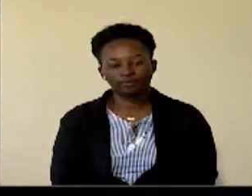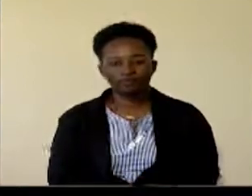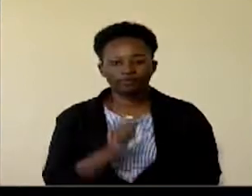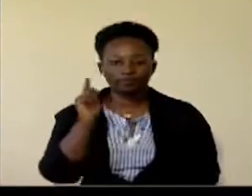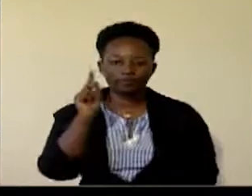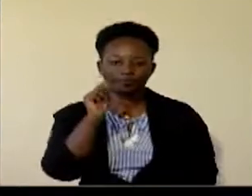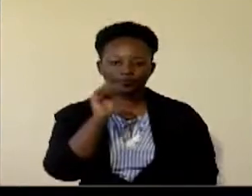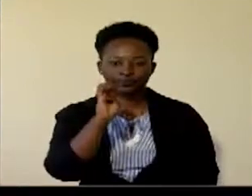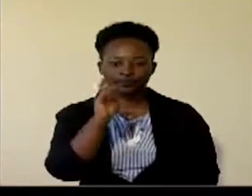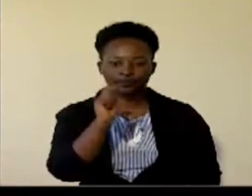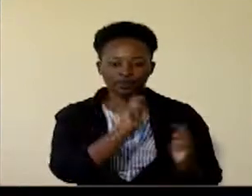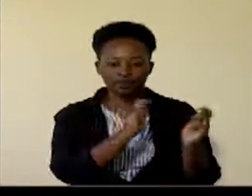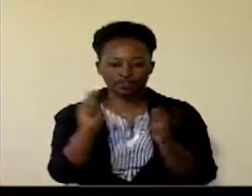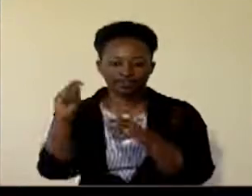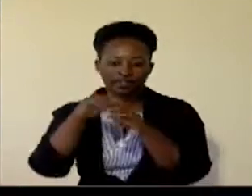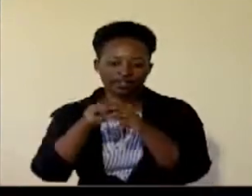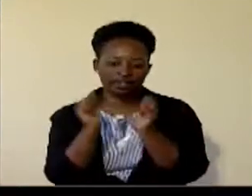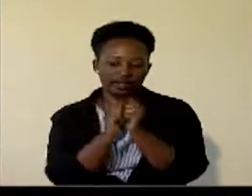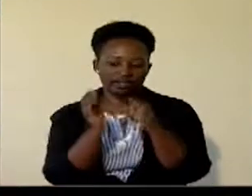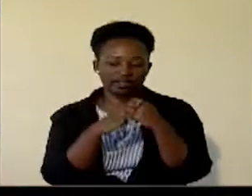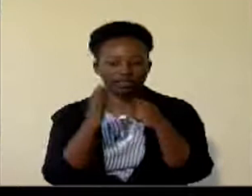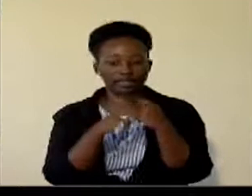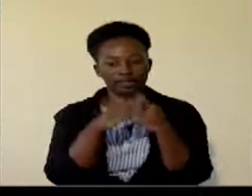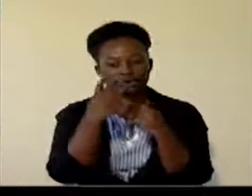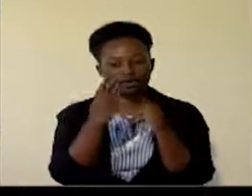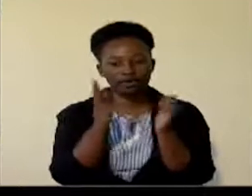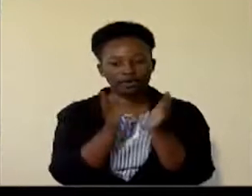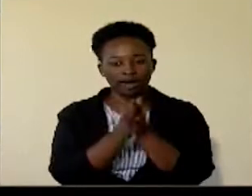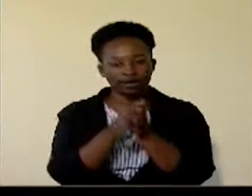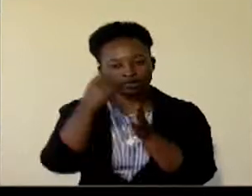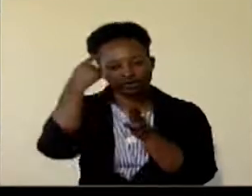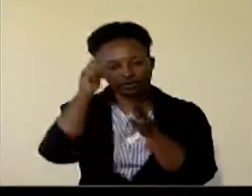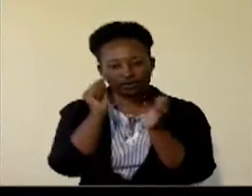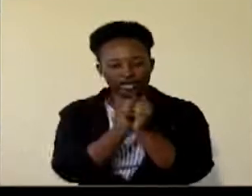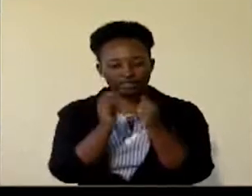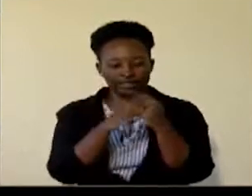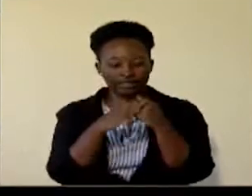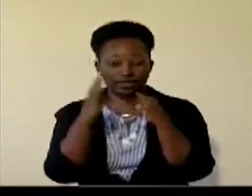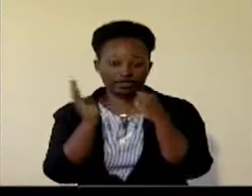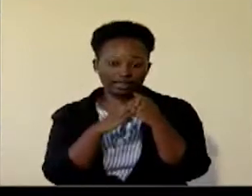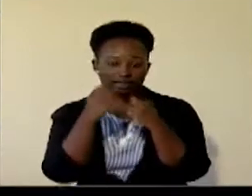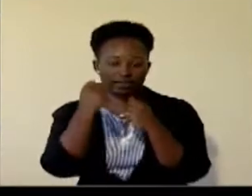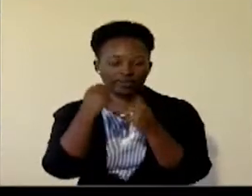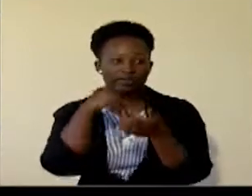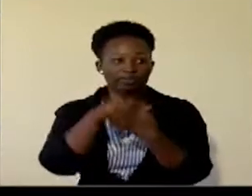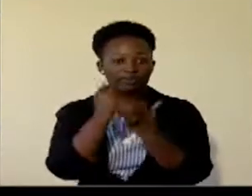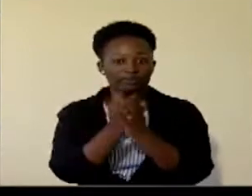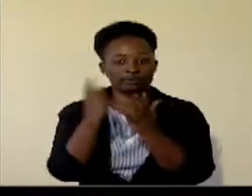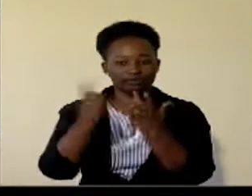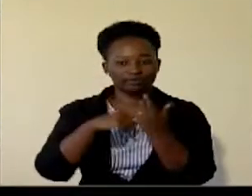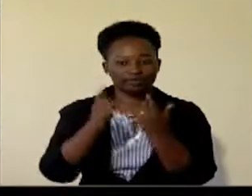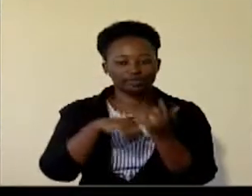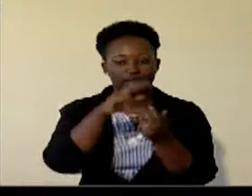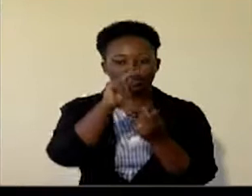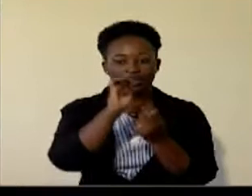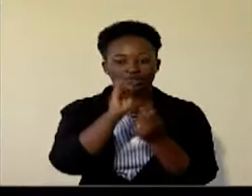net transfer in 1994. And for 1995, because we are calculating the net